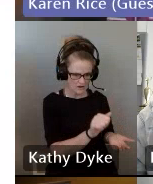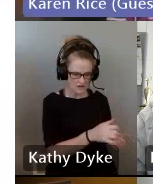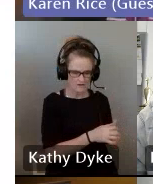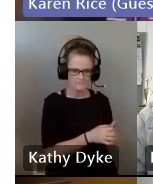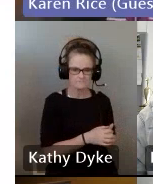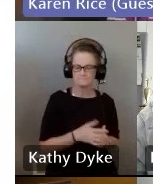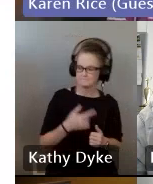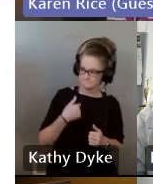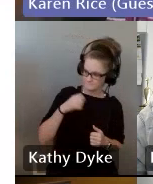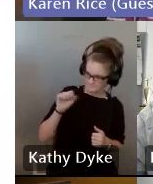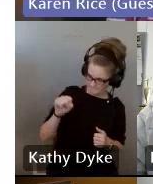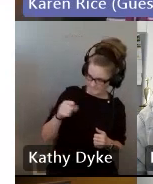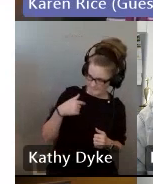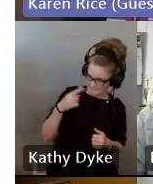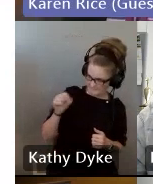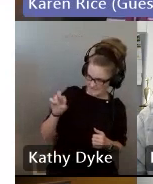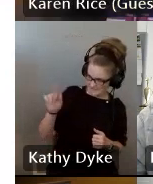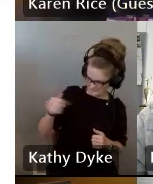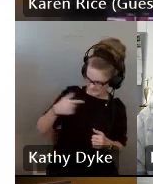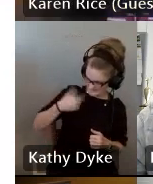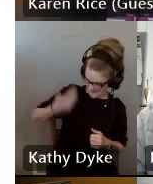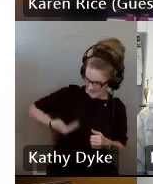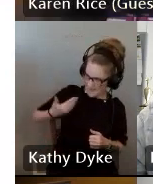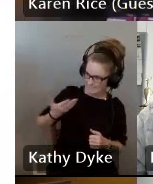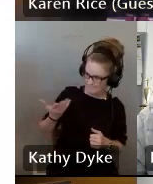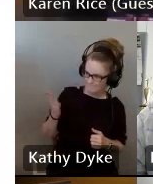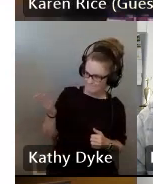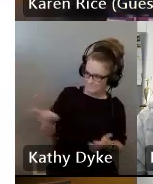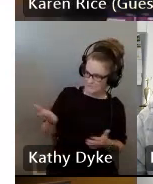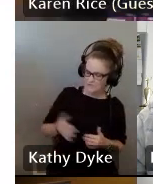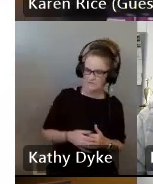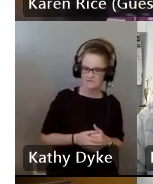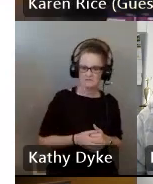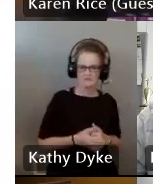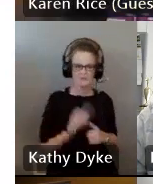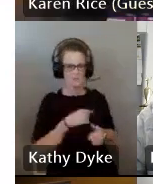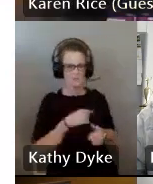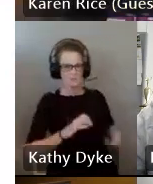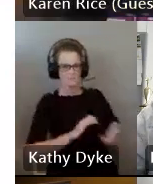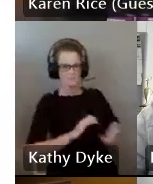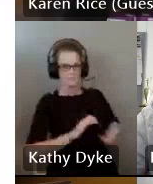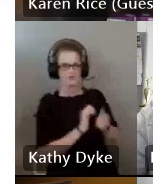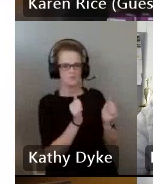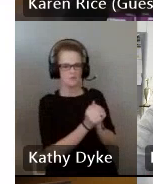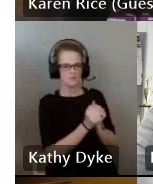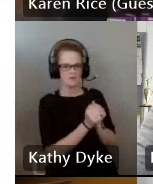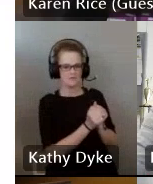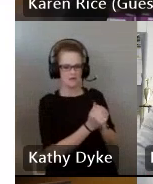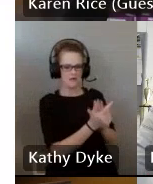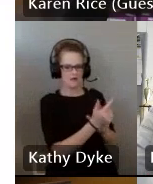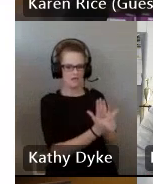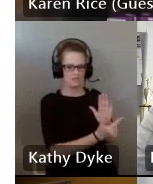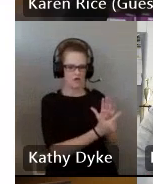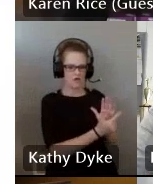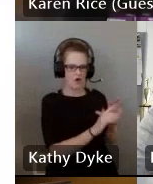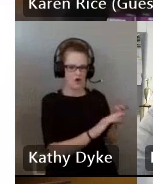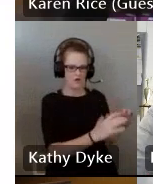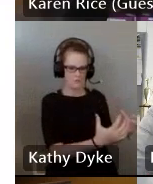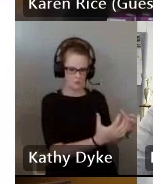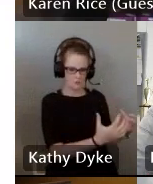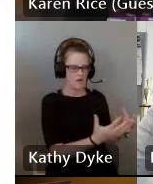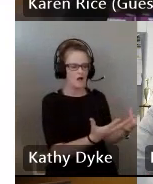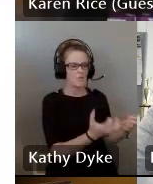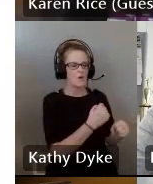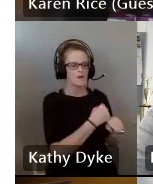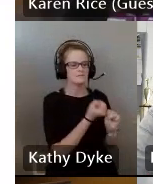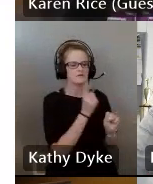I Tara am. Put in the chat. Yep. Sorry. We partner with a law group, and so I just want to make sure that